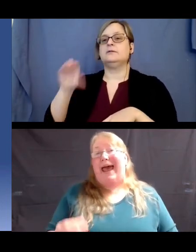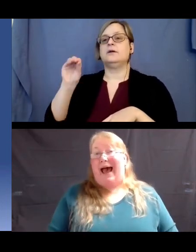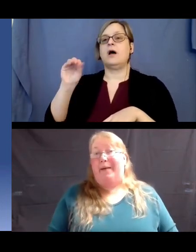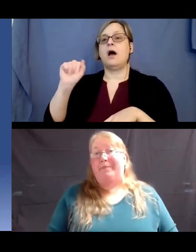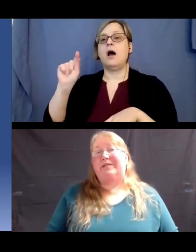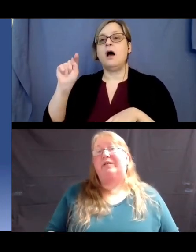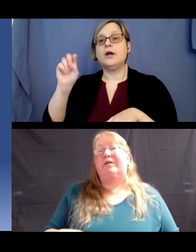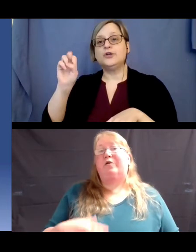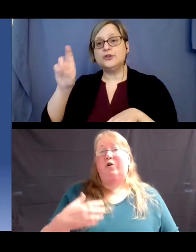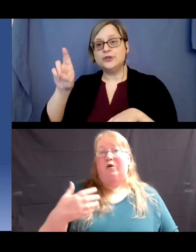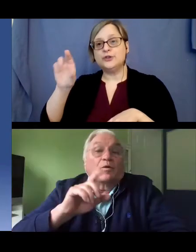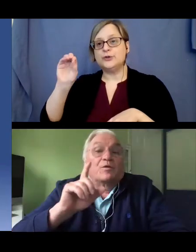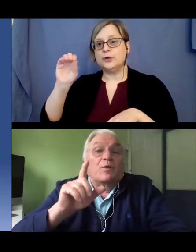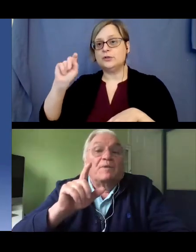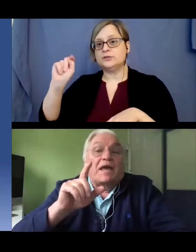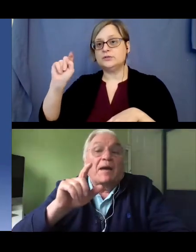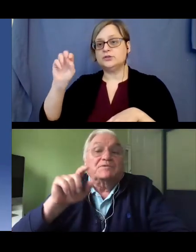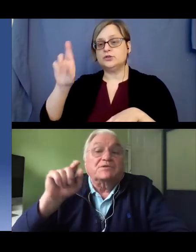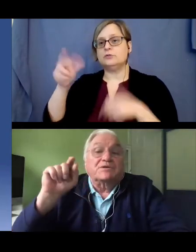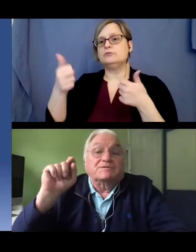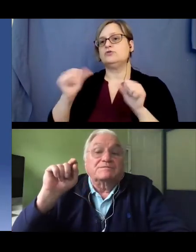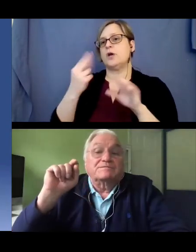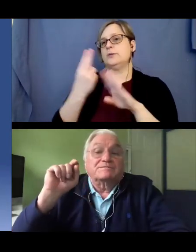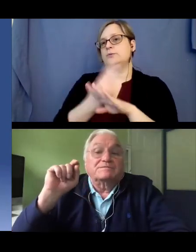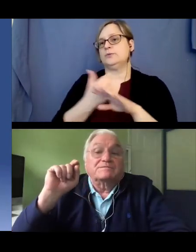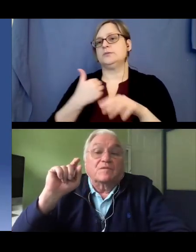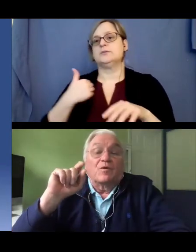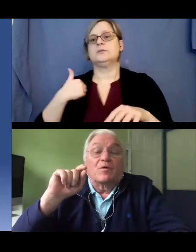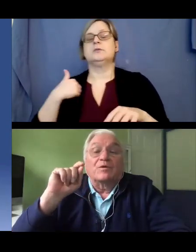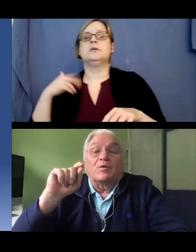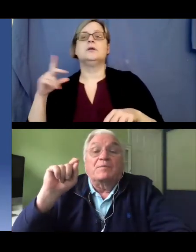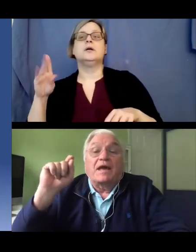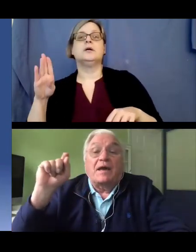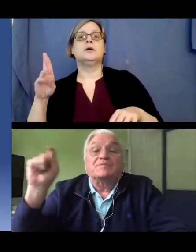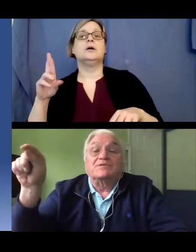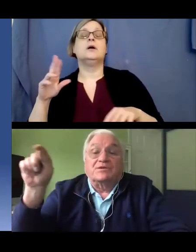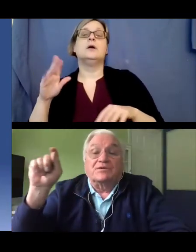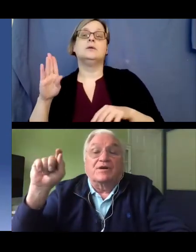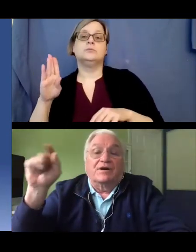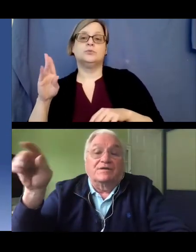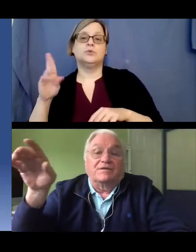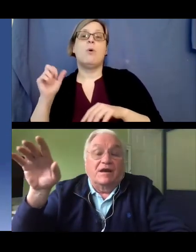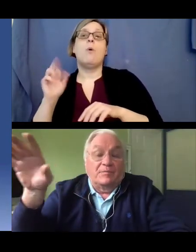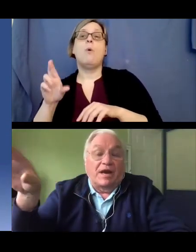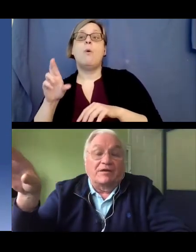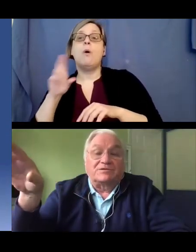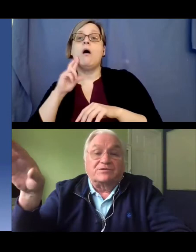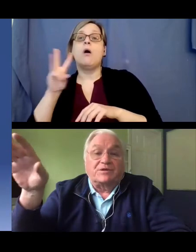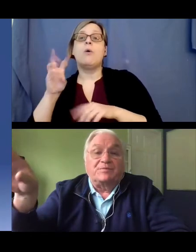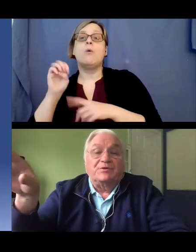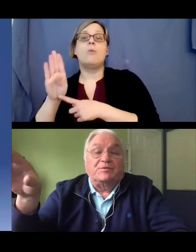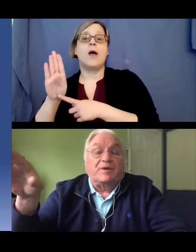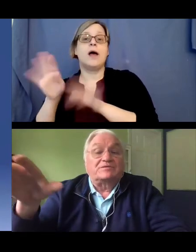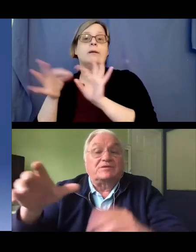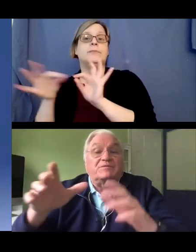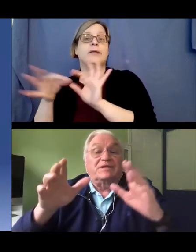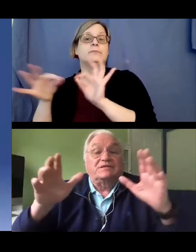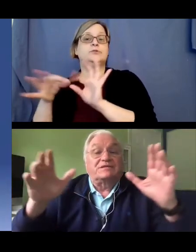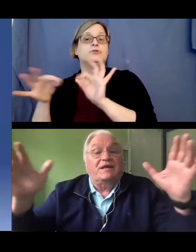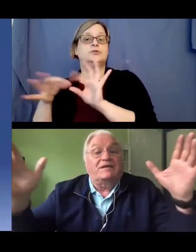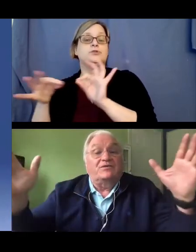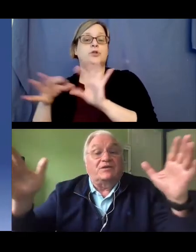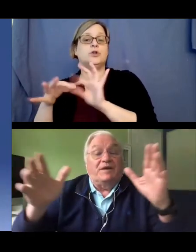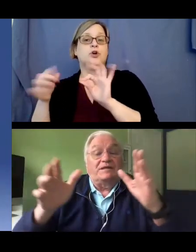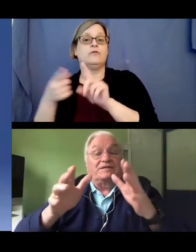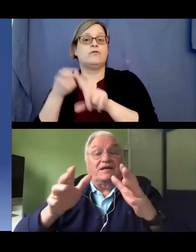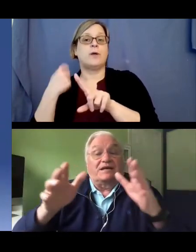those apps. Or the It's web a huge captioner, program. or the Or web captioner on a browser, a computer browser, because